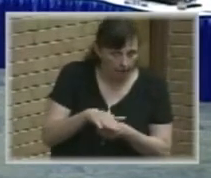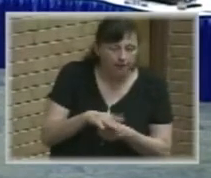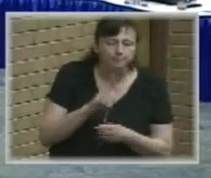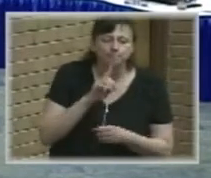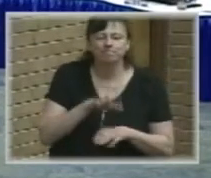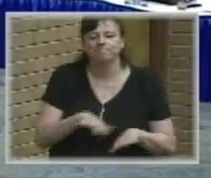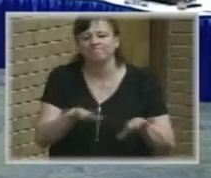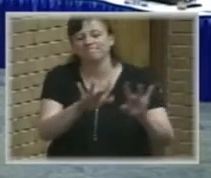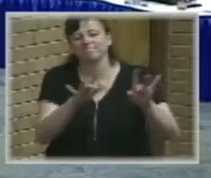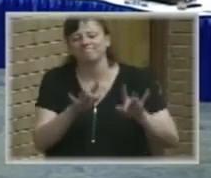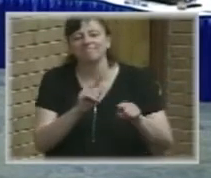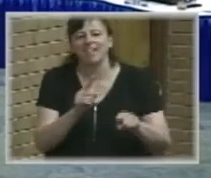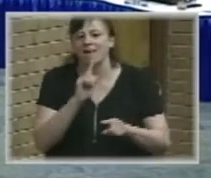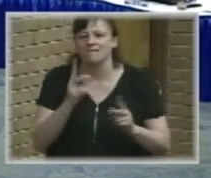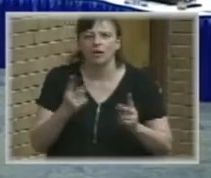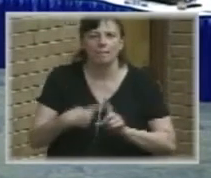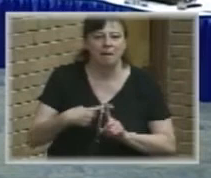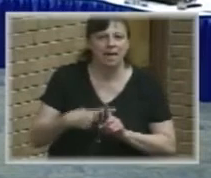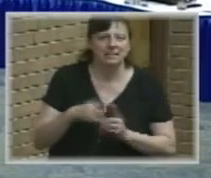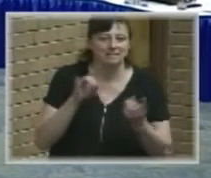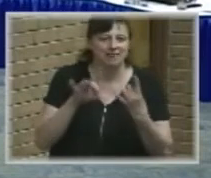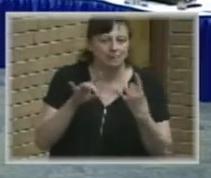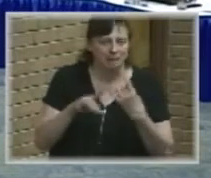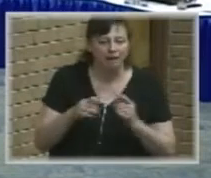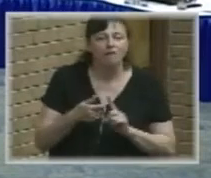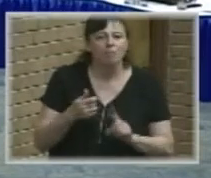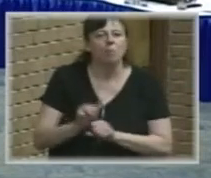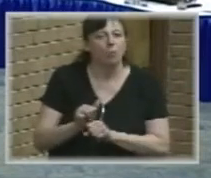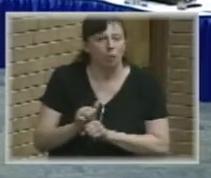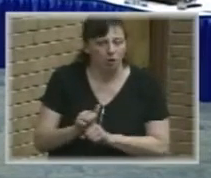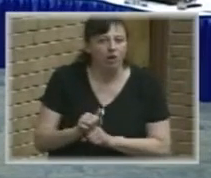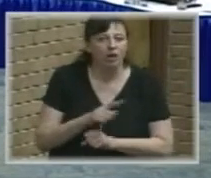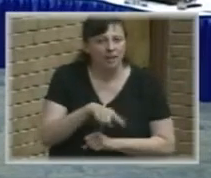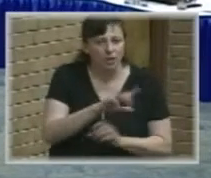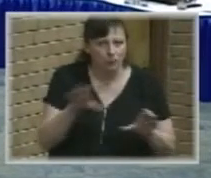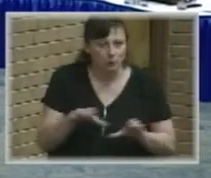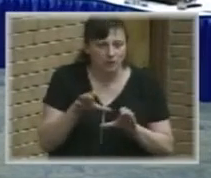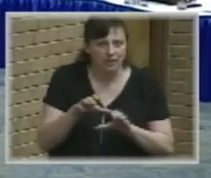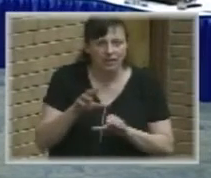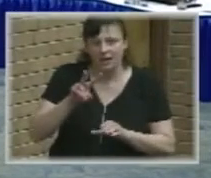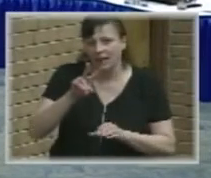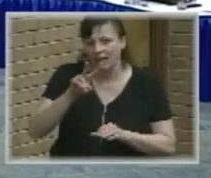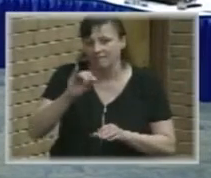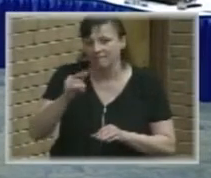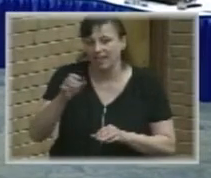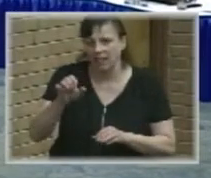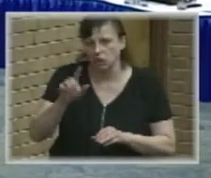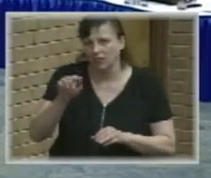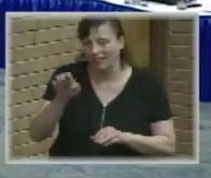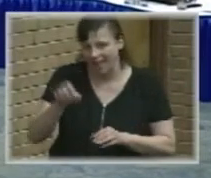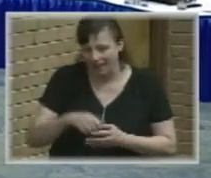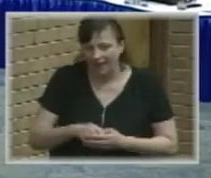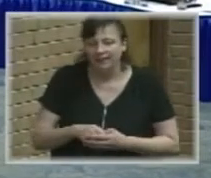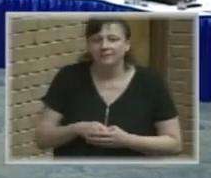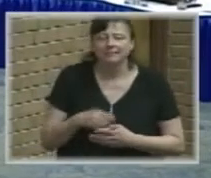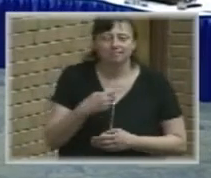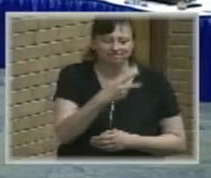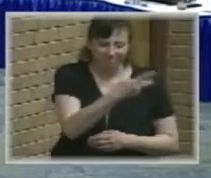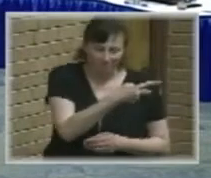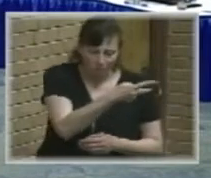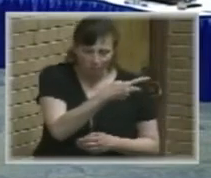gotten some very, very positive feedback on the work that you did on Village Lane, that you and I spent a lot of